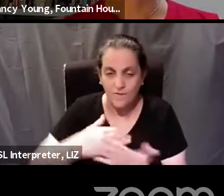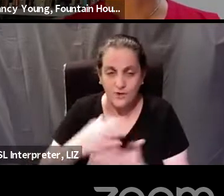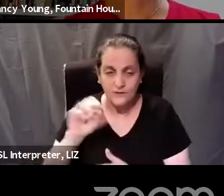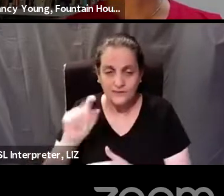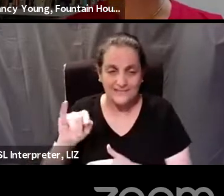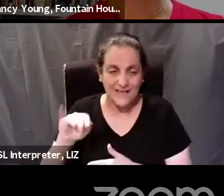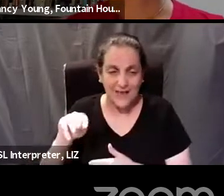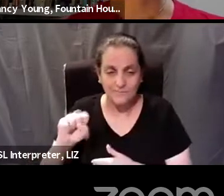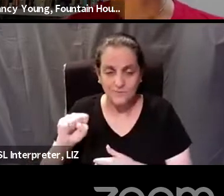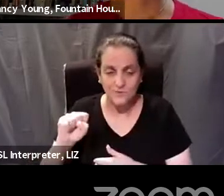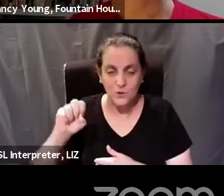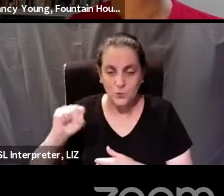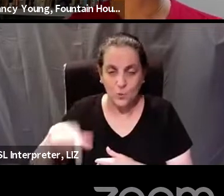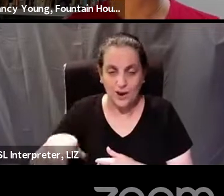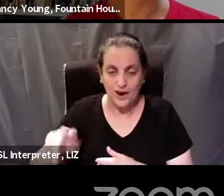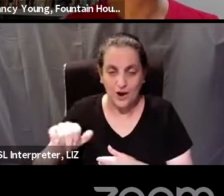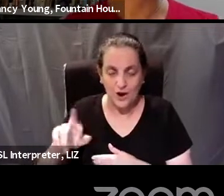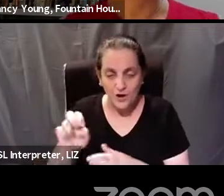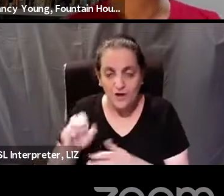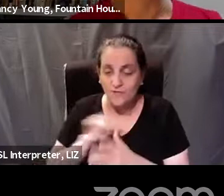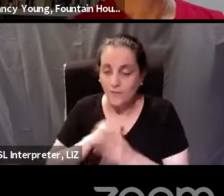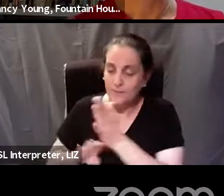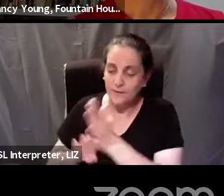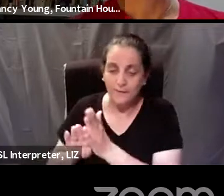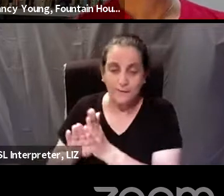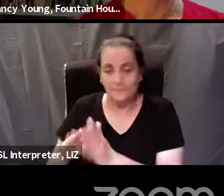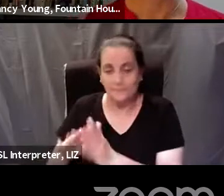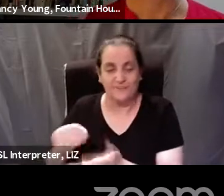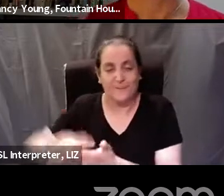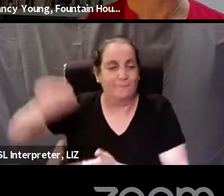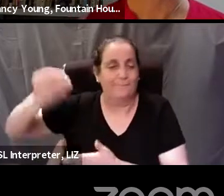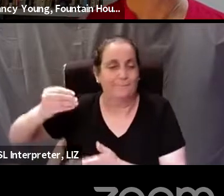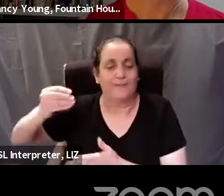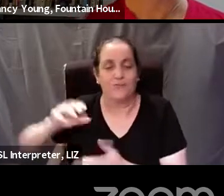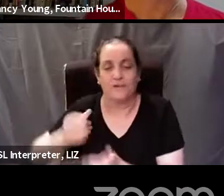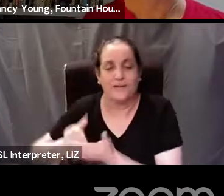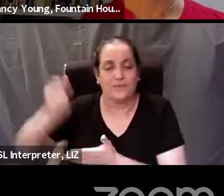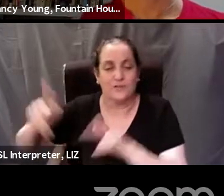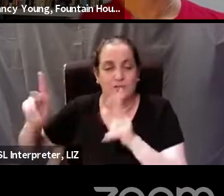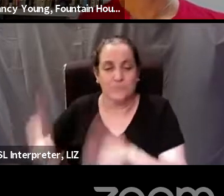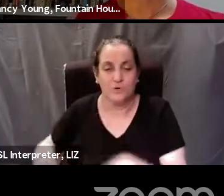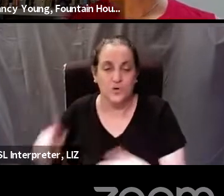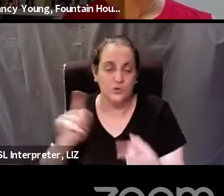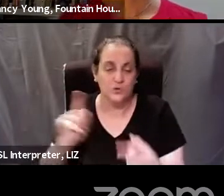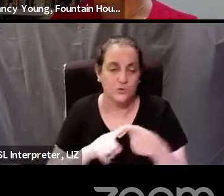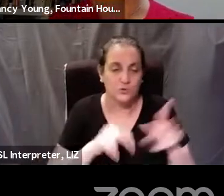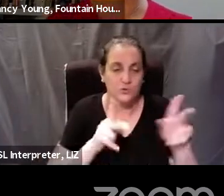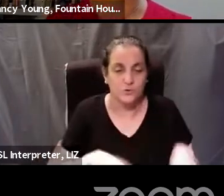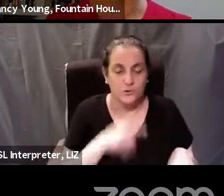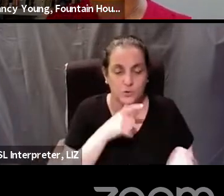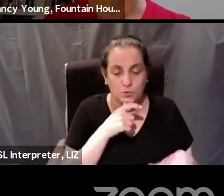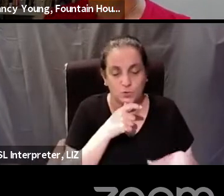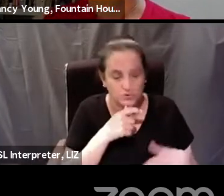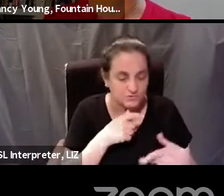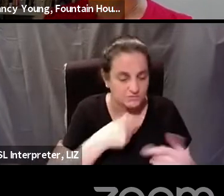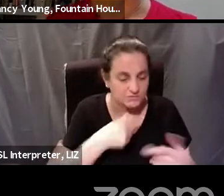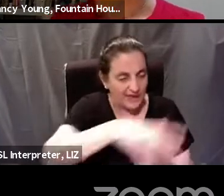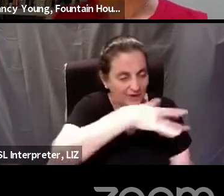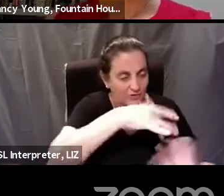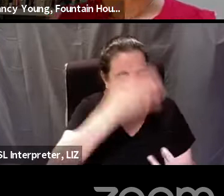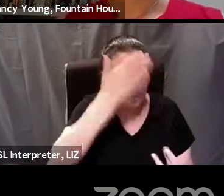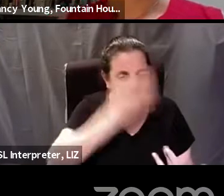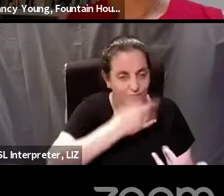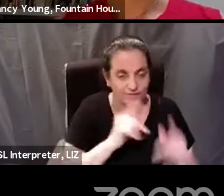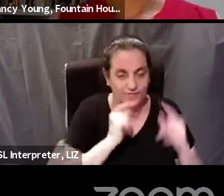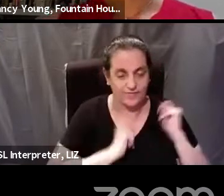stakeholders, from the billionaire developer to the unhoused person in front of the theater on 44th Street.